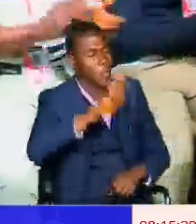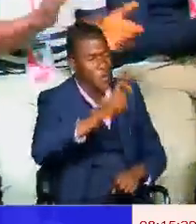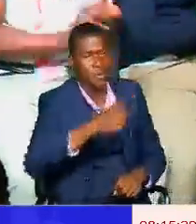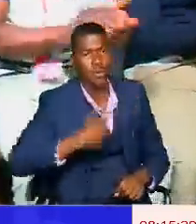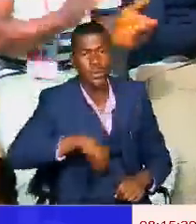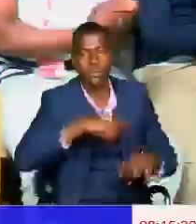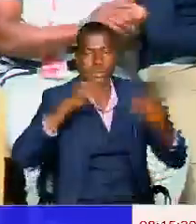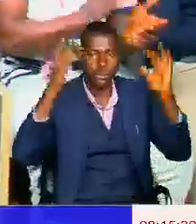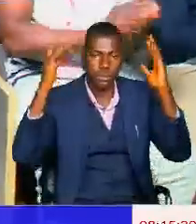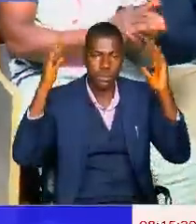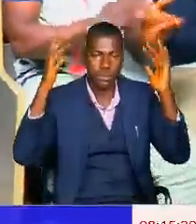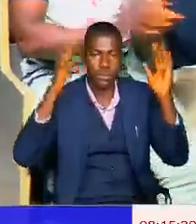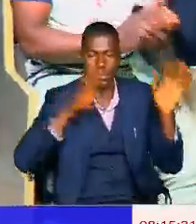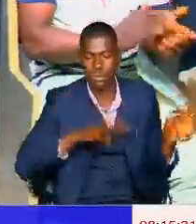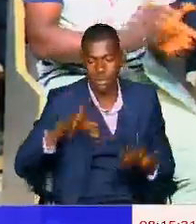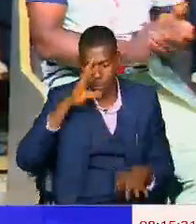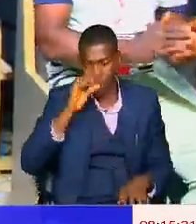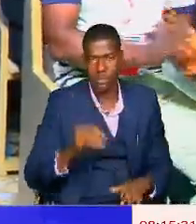Anointed.